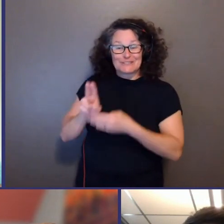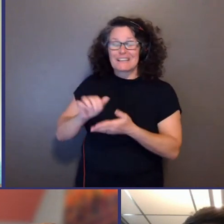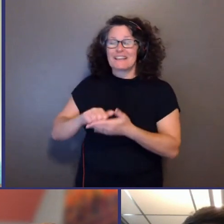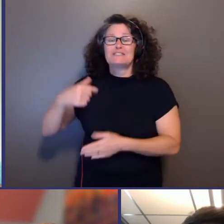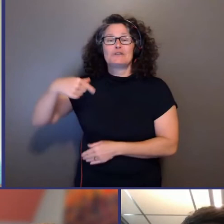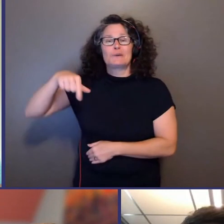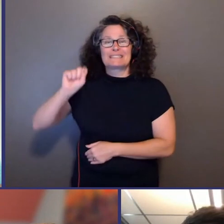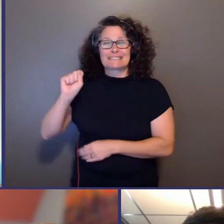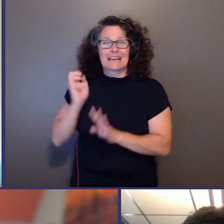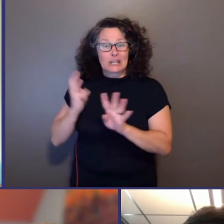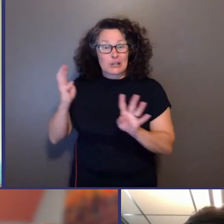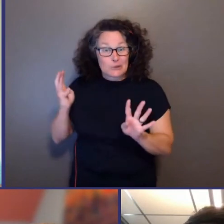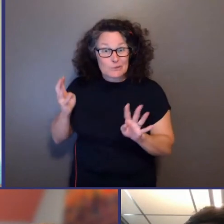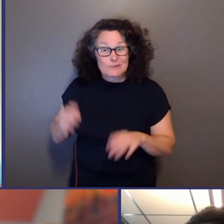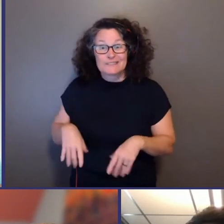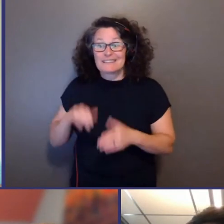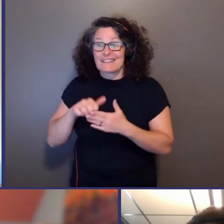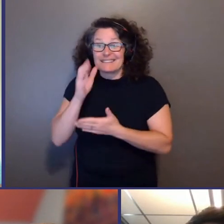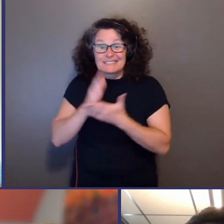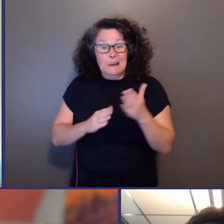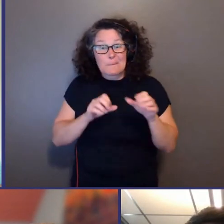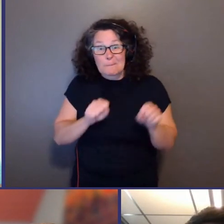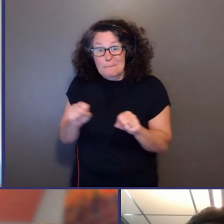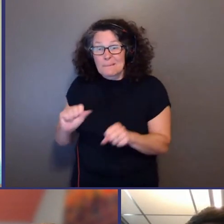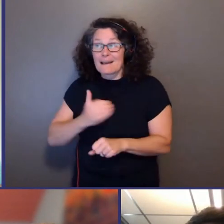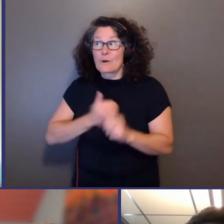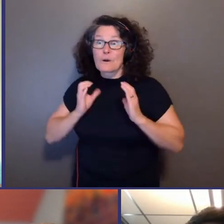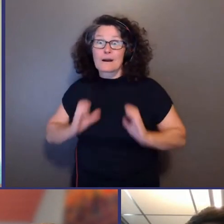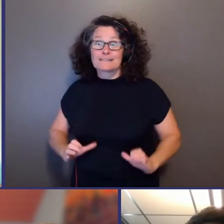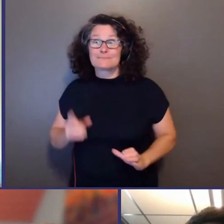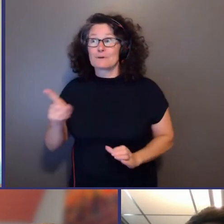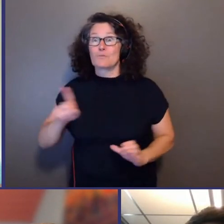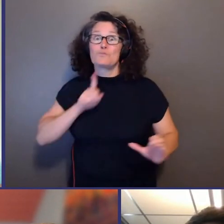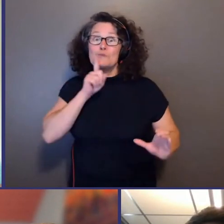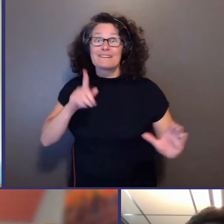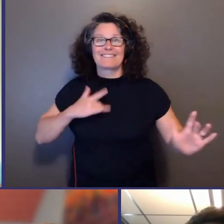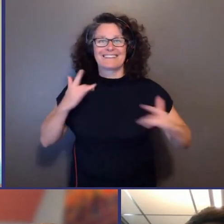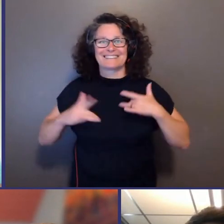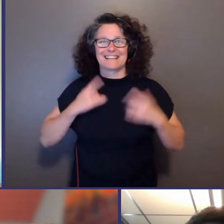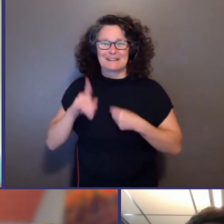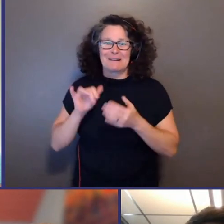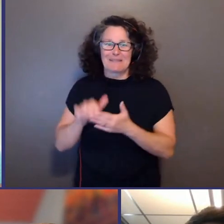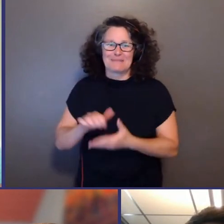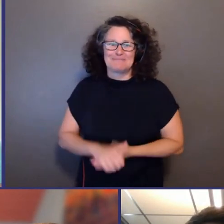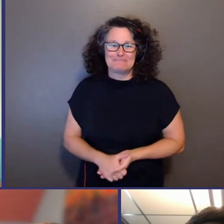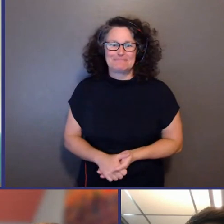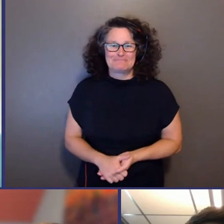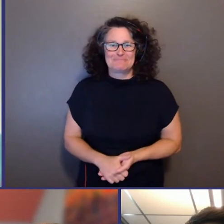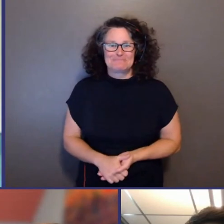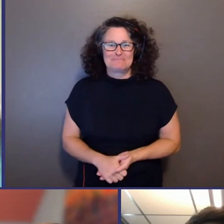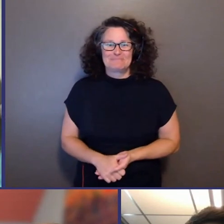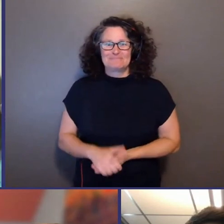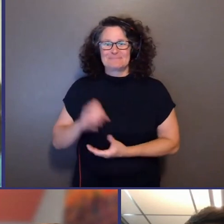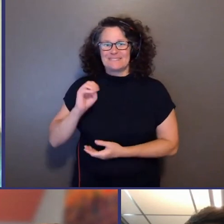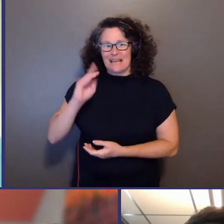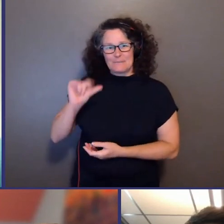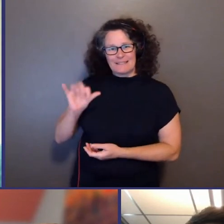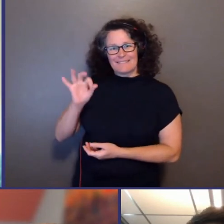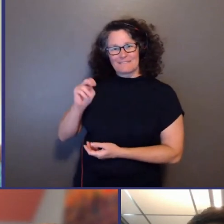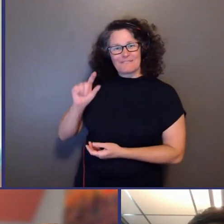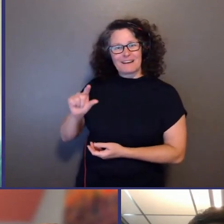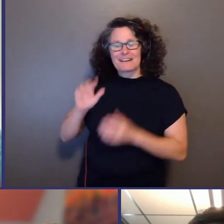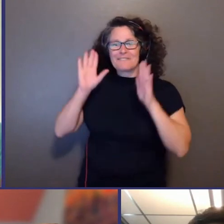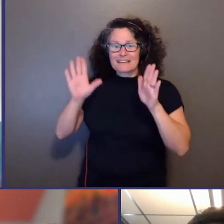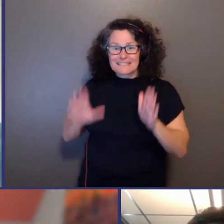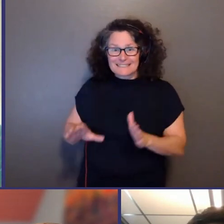is some capability that our customers are super excited about. Cool. Emily and Fung, this was fantastic. Oh,